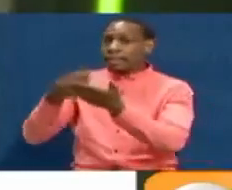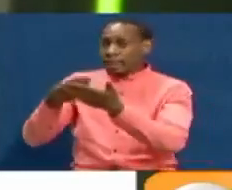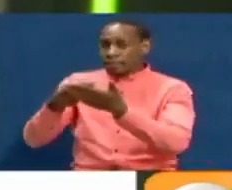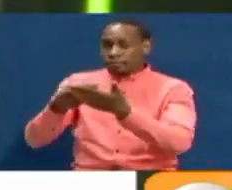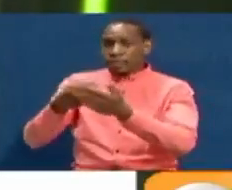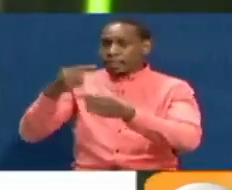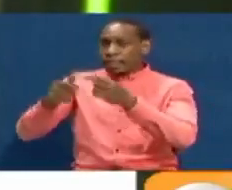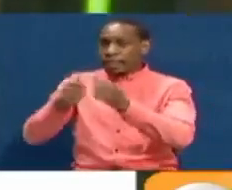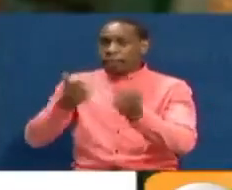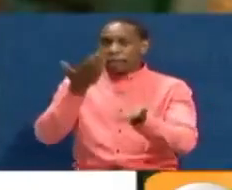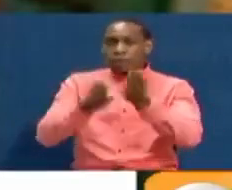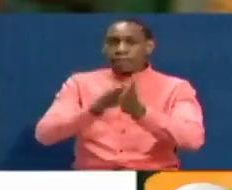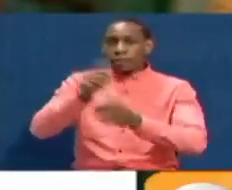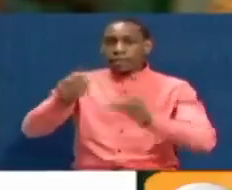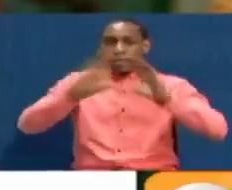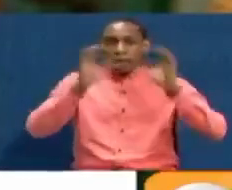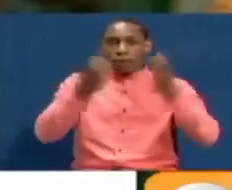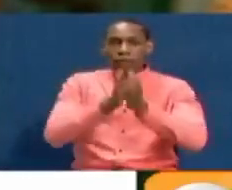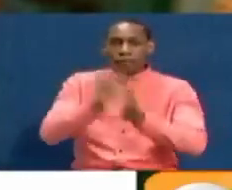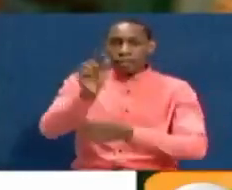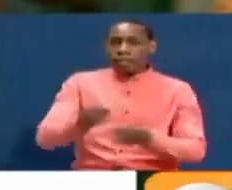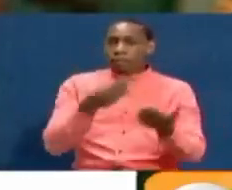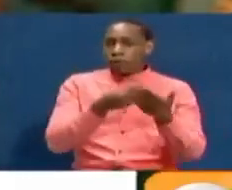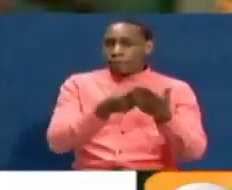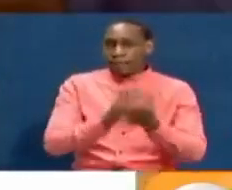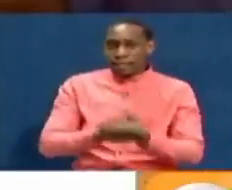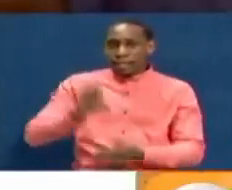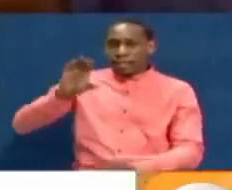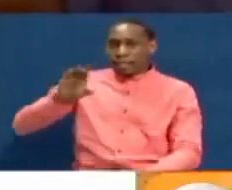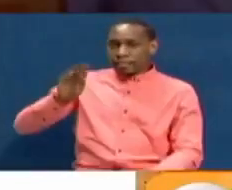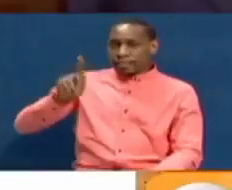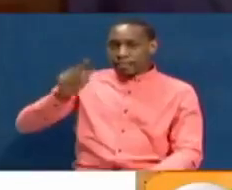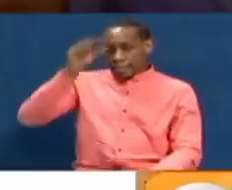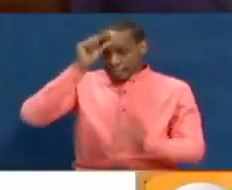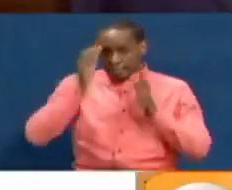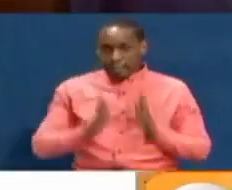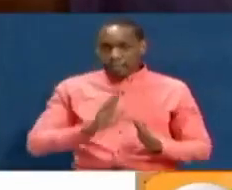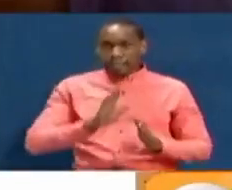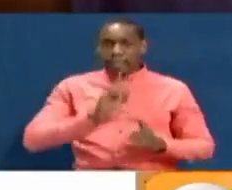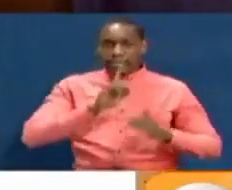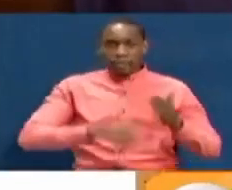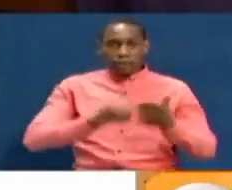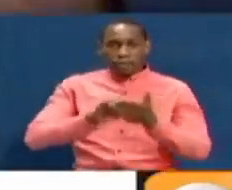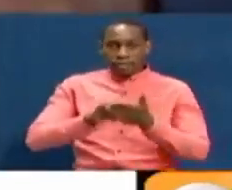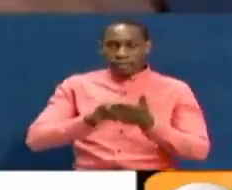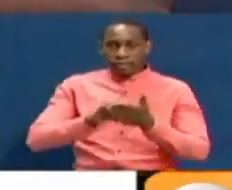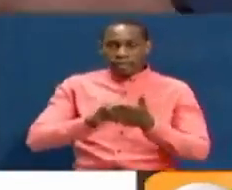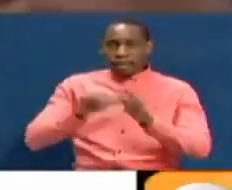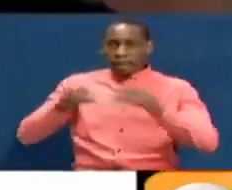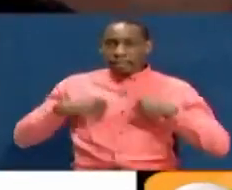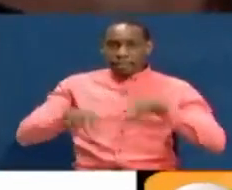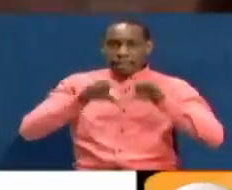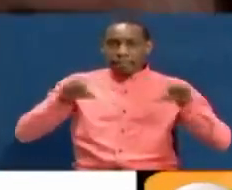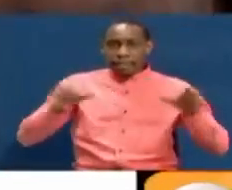is faring well compared to other global and regional currencies cbk governor dr patrick geroges stated that they allowed market